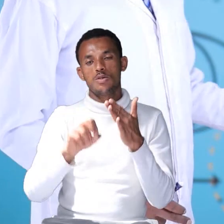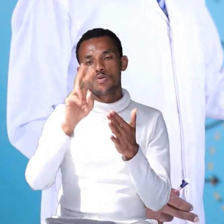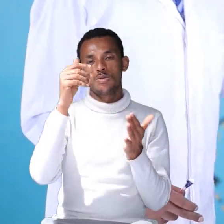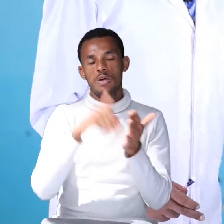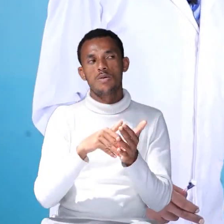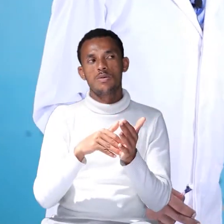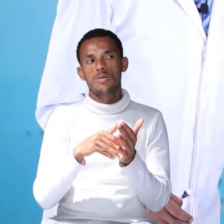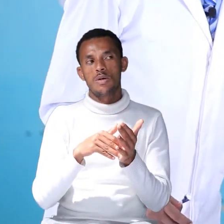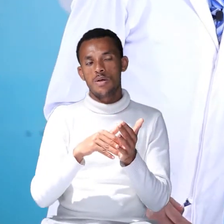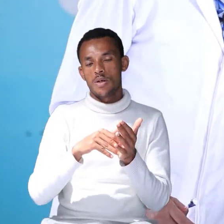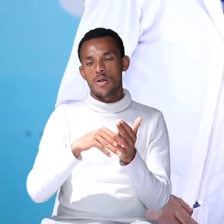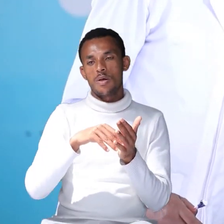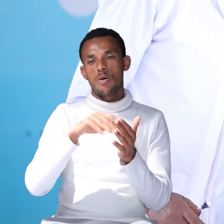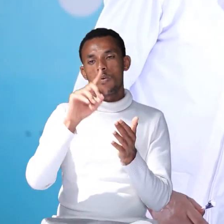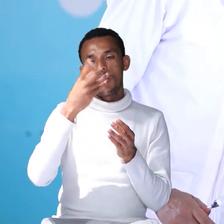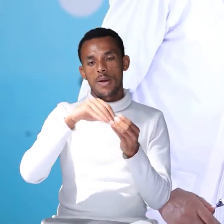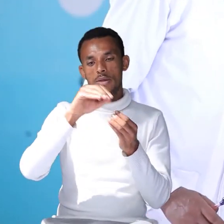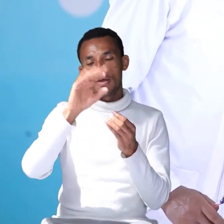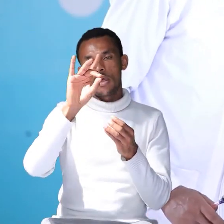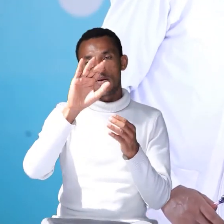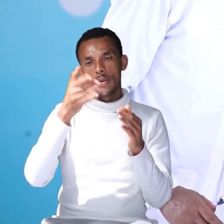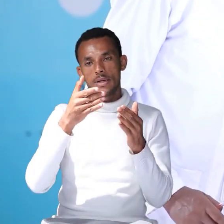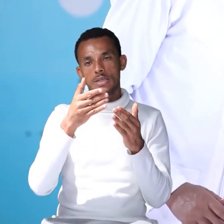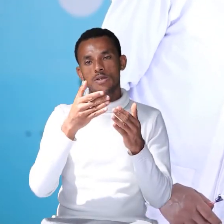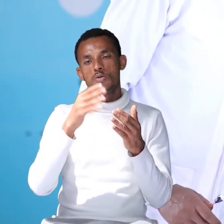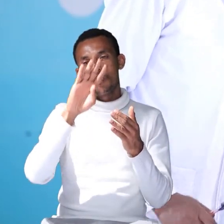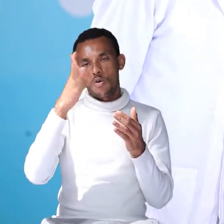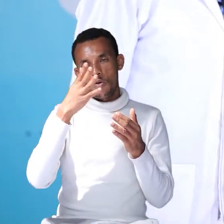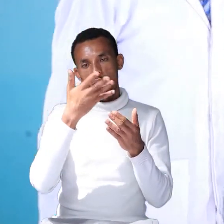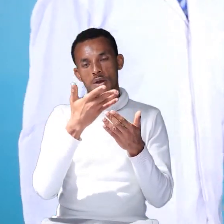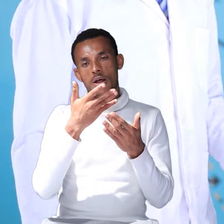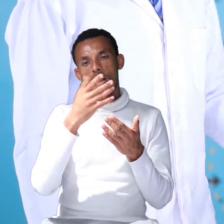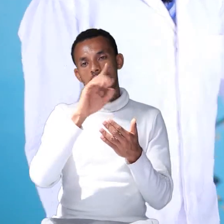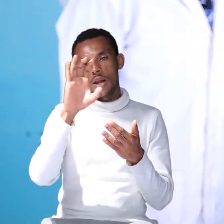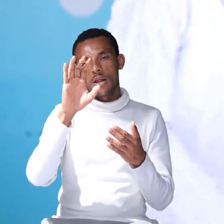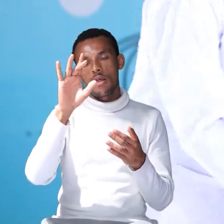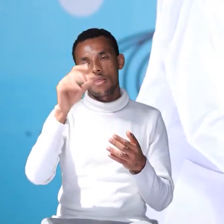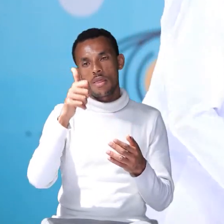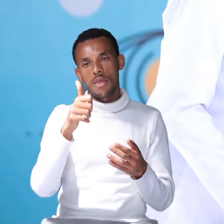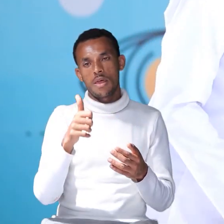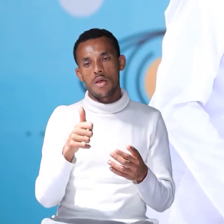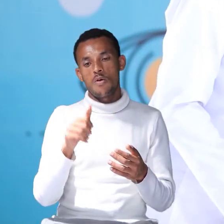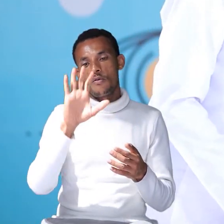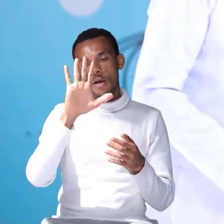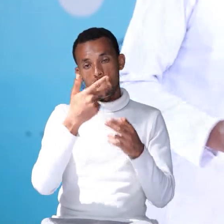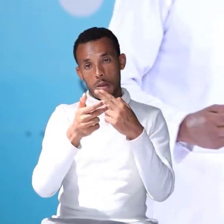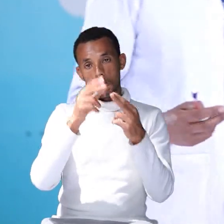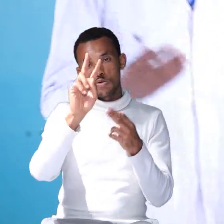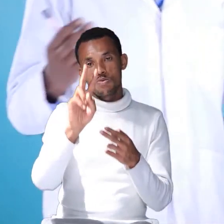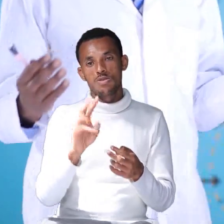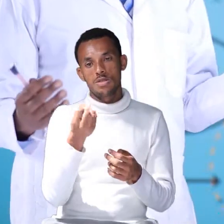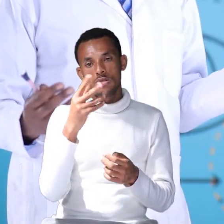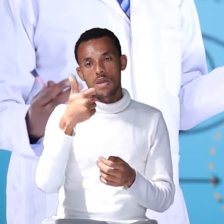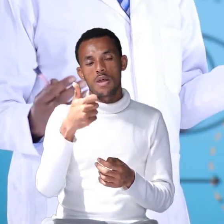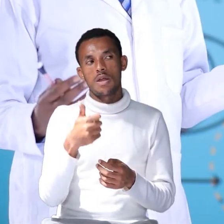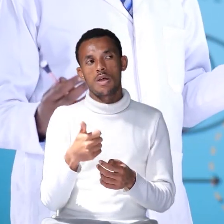You will get a result, 2000 into 1 plus 8% divided by 2, 4 over 100. The exponent is 10. Why? Because you are using for